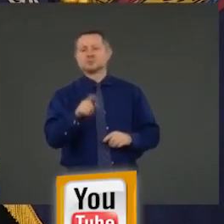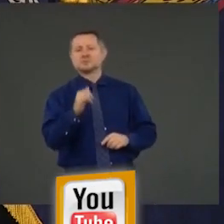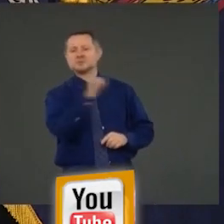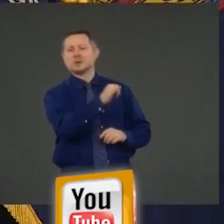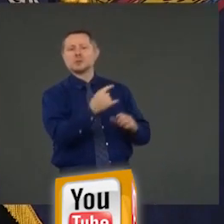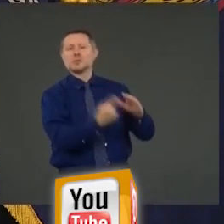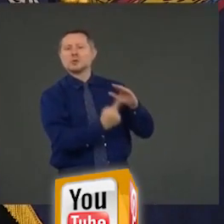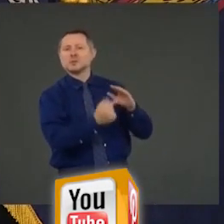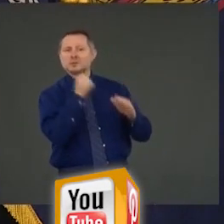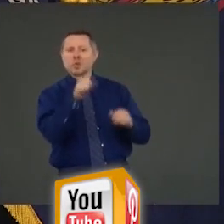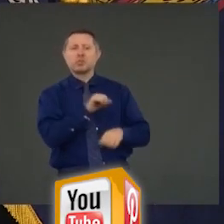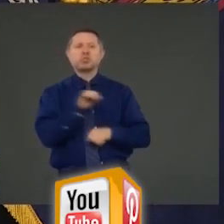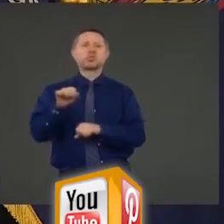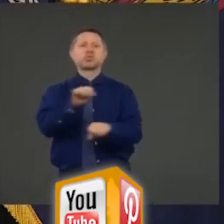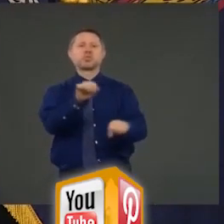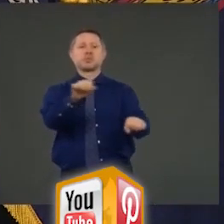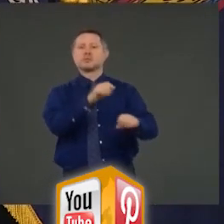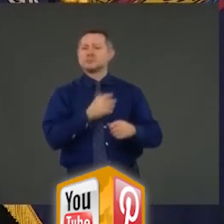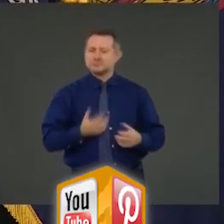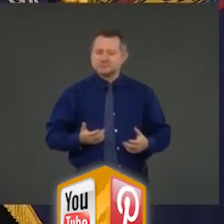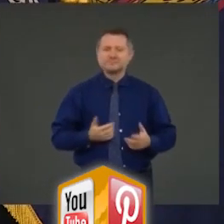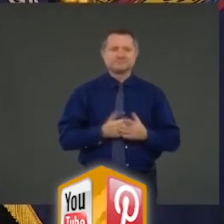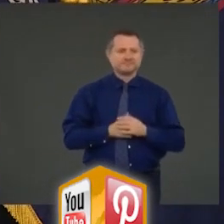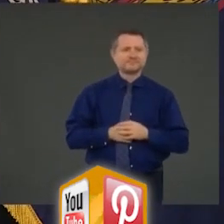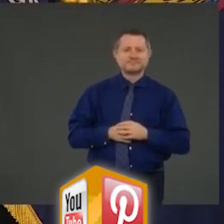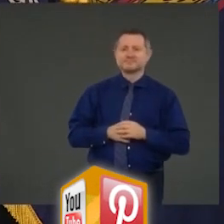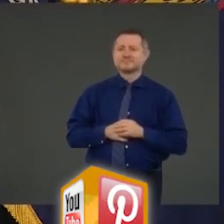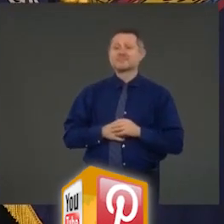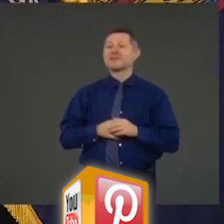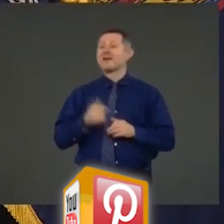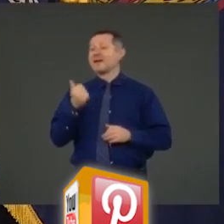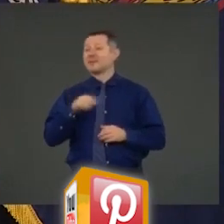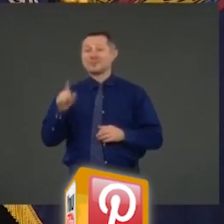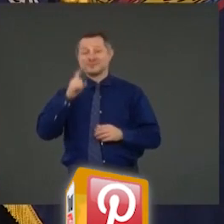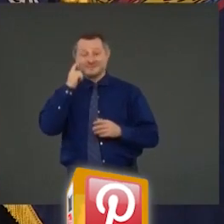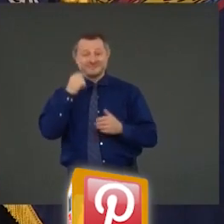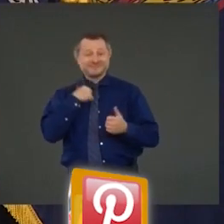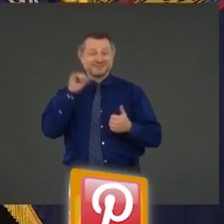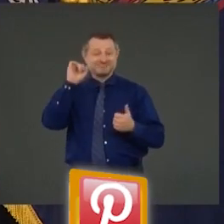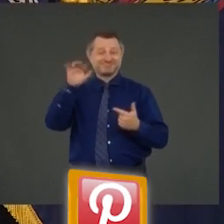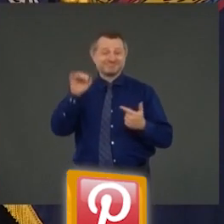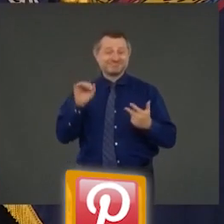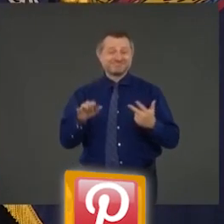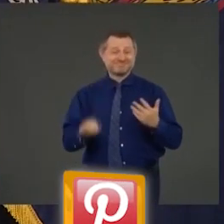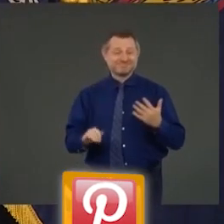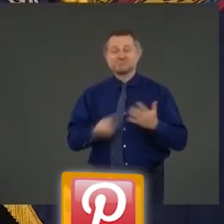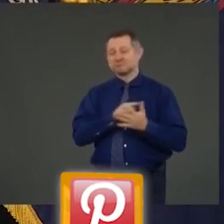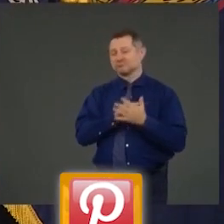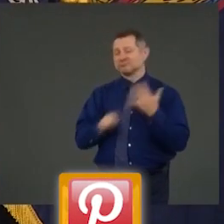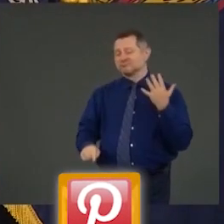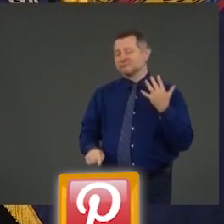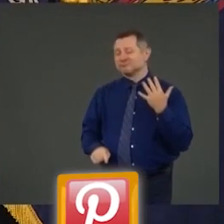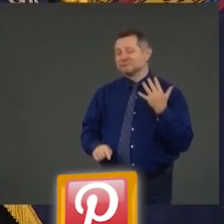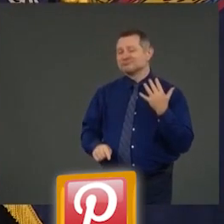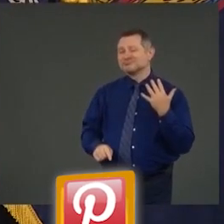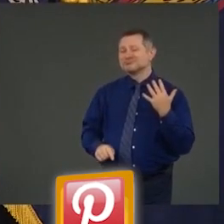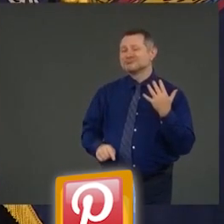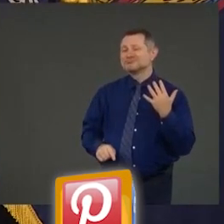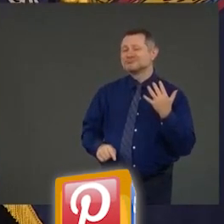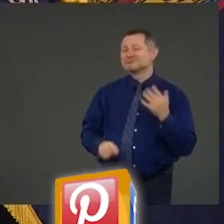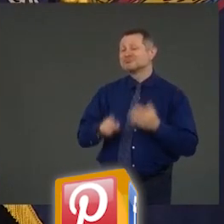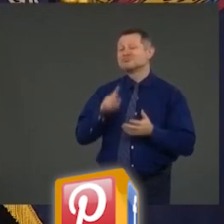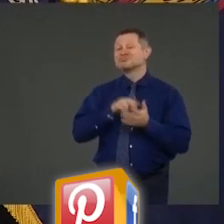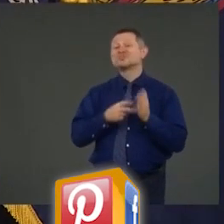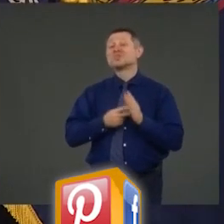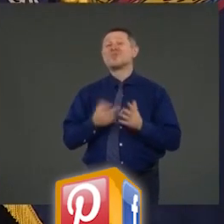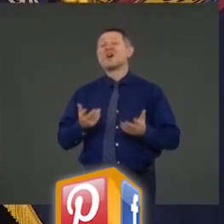quarantine 14 days? Any of those mechanisms, you can be detected